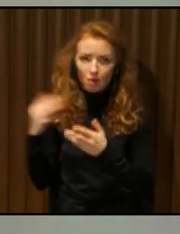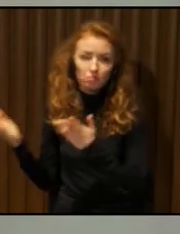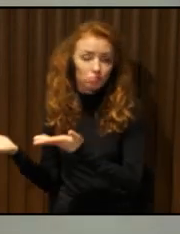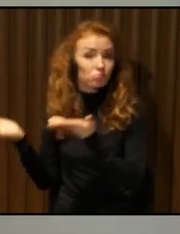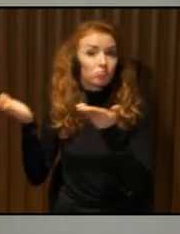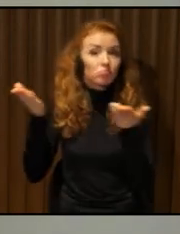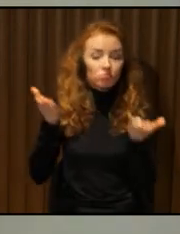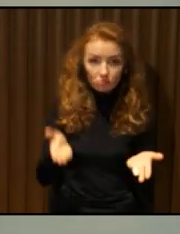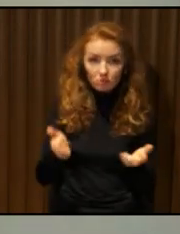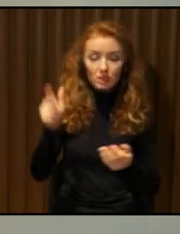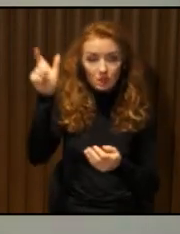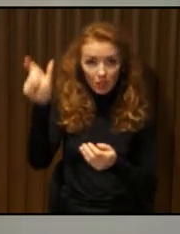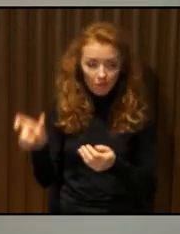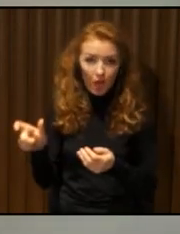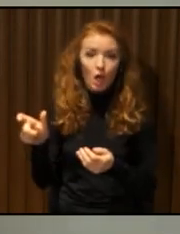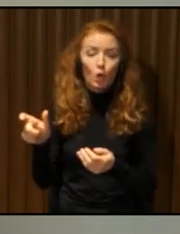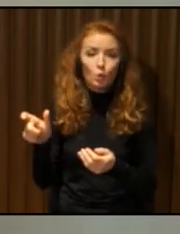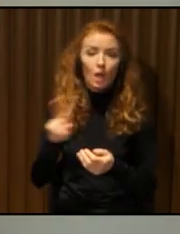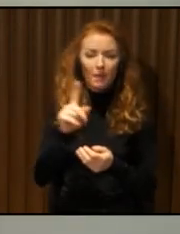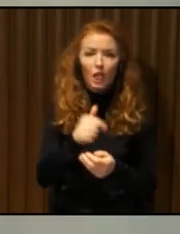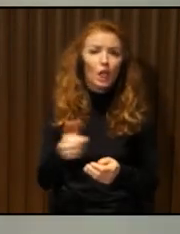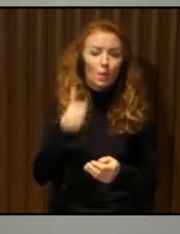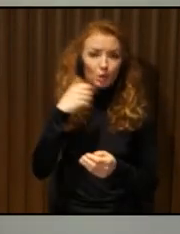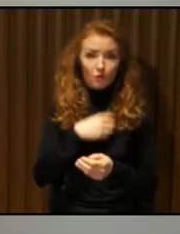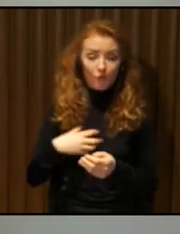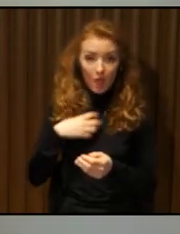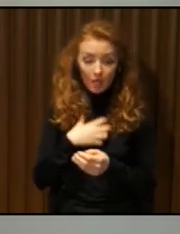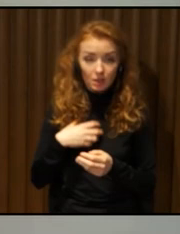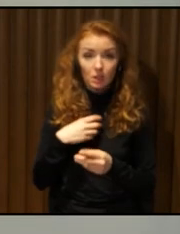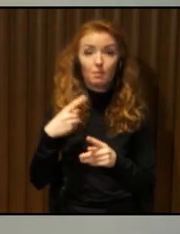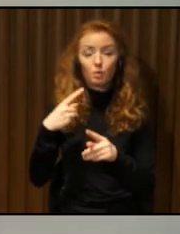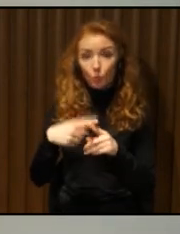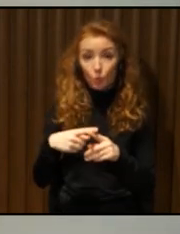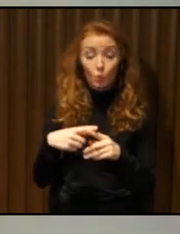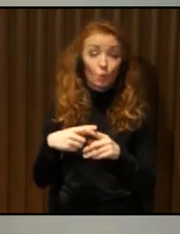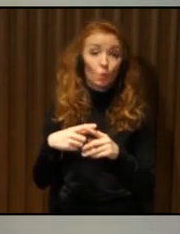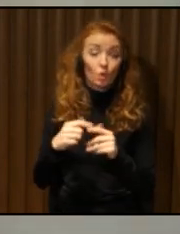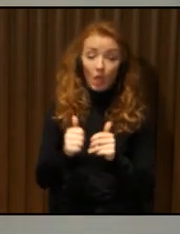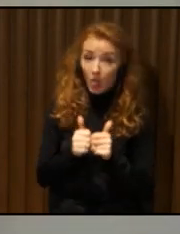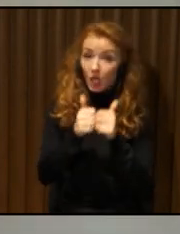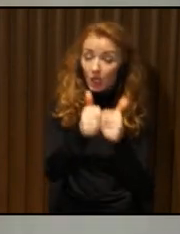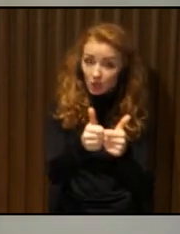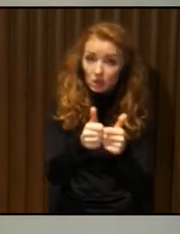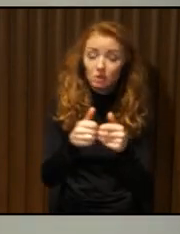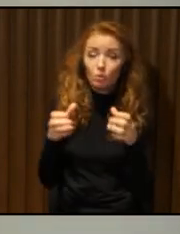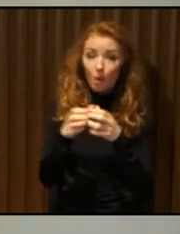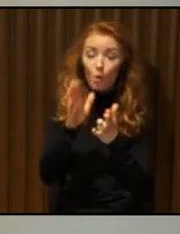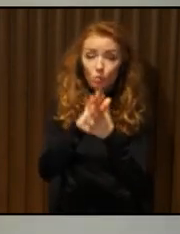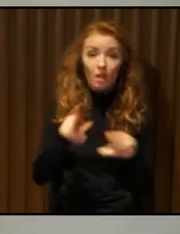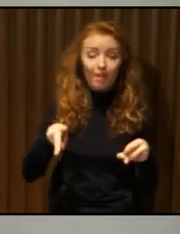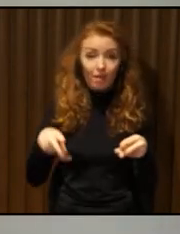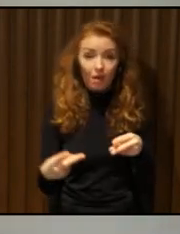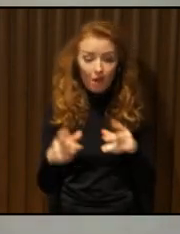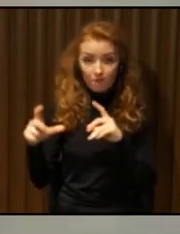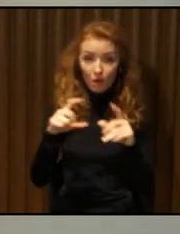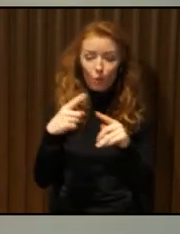kinds of disabilities to IKEA stores together with them to show them how their furniture are not suitable for them,